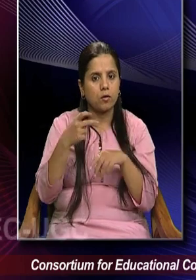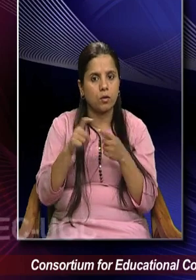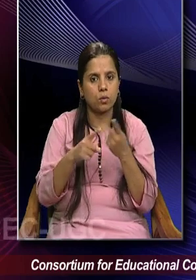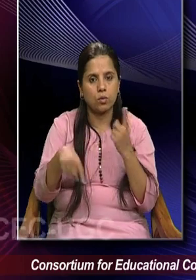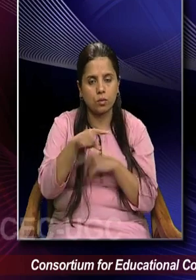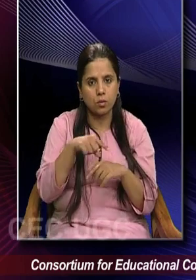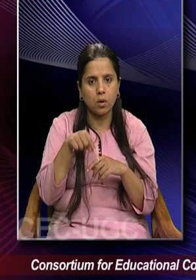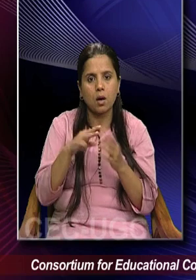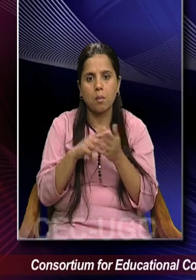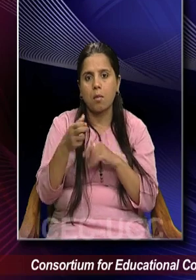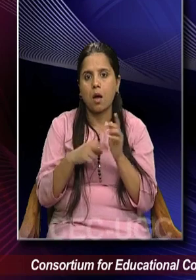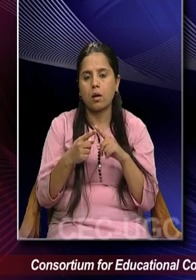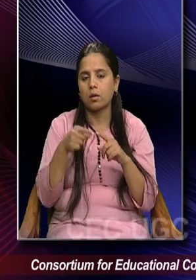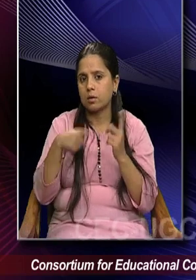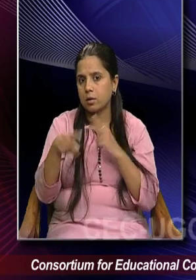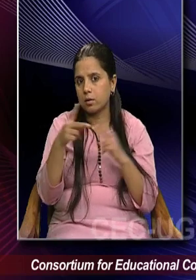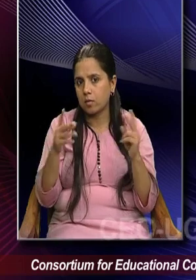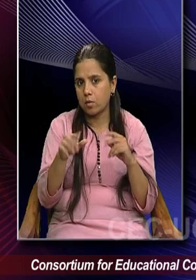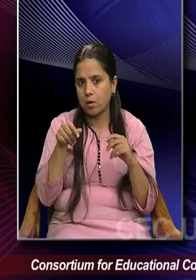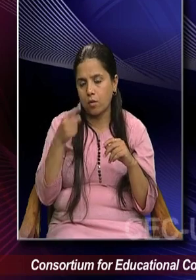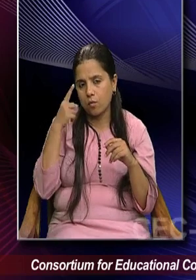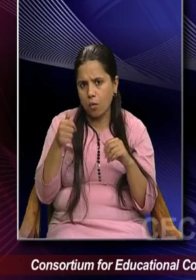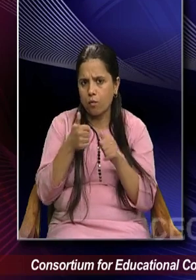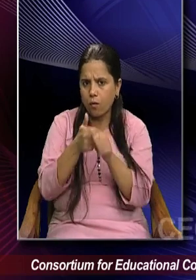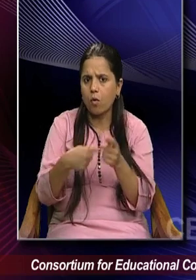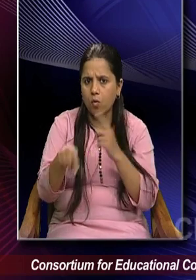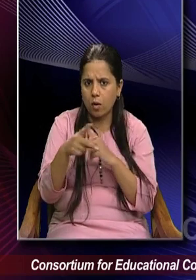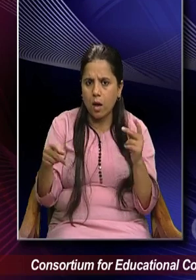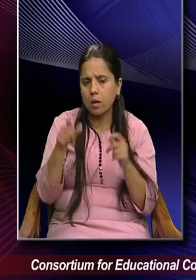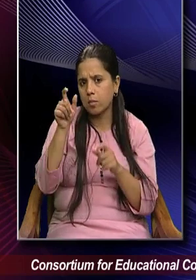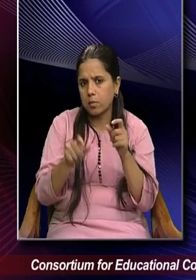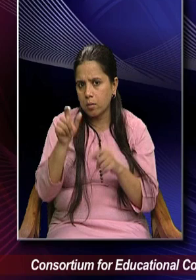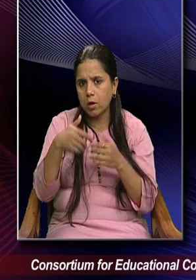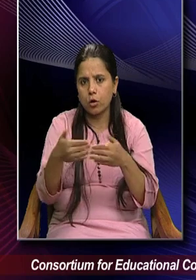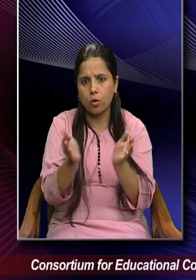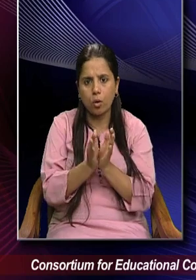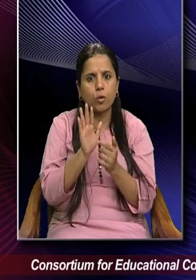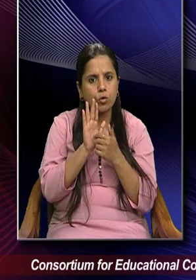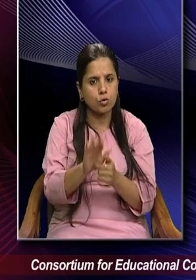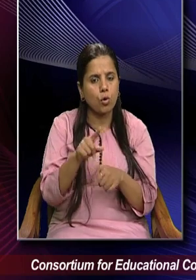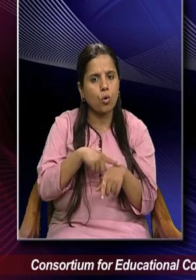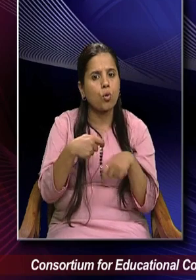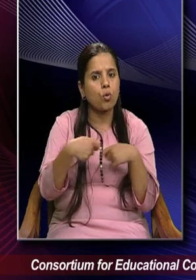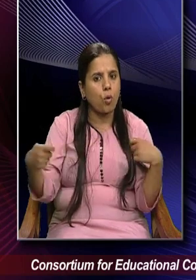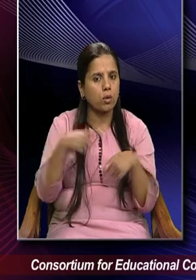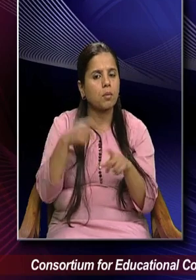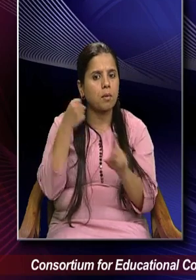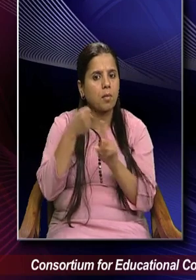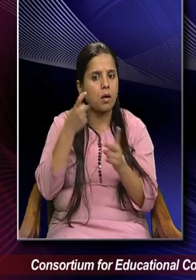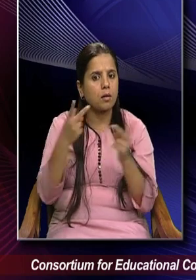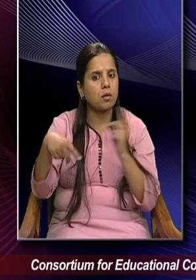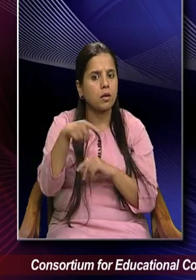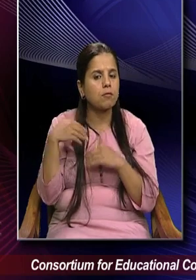not one of the event. Follow up on individuals and communities to show the long-term impact and